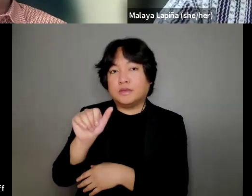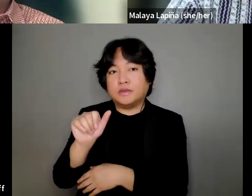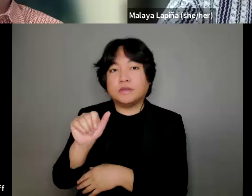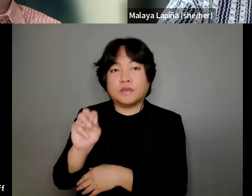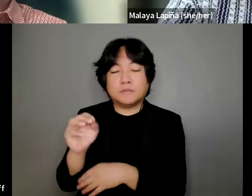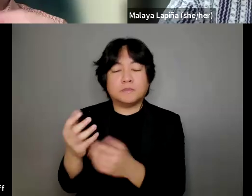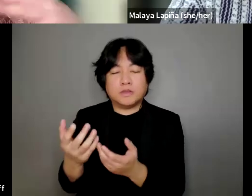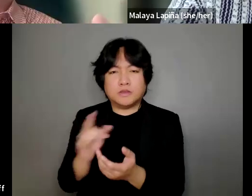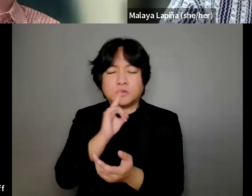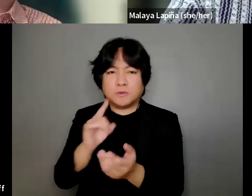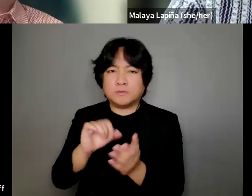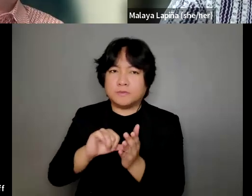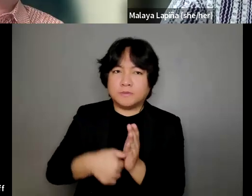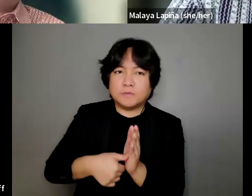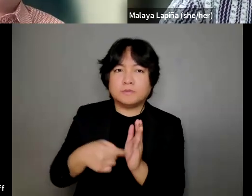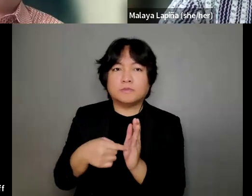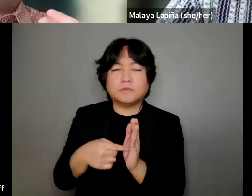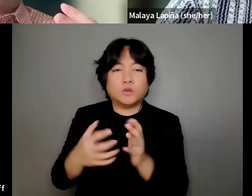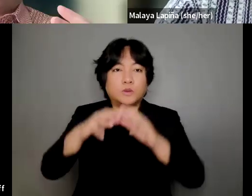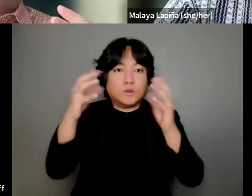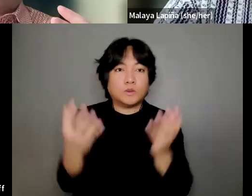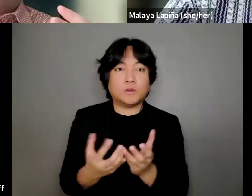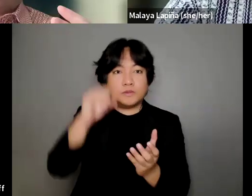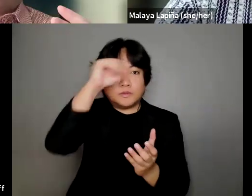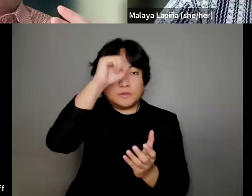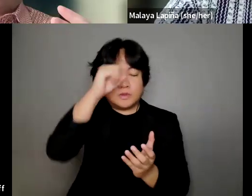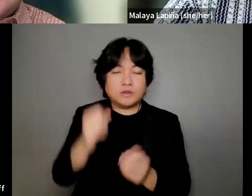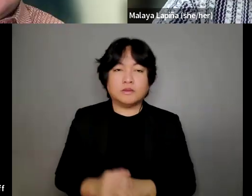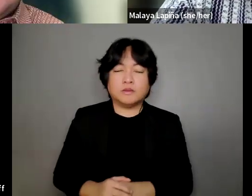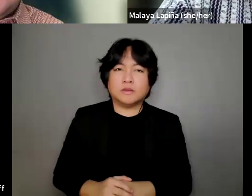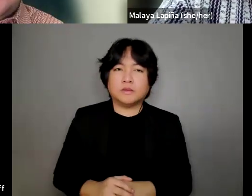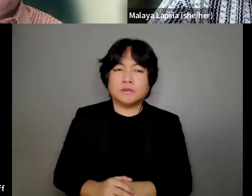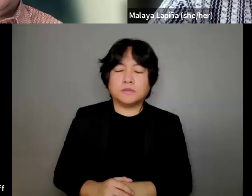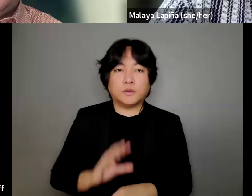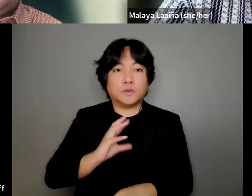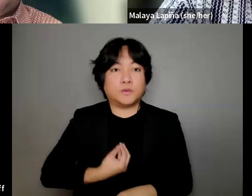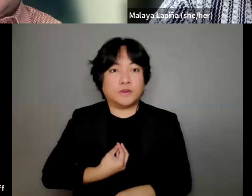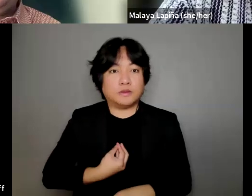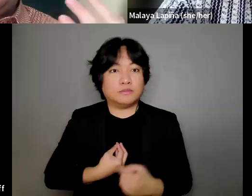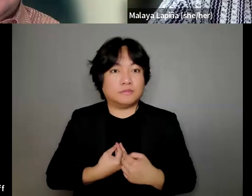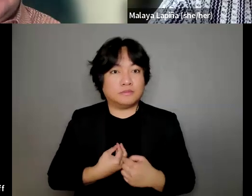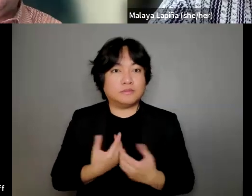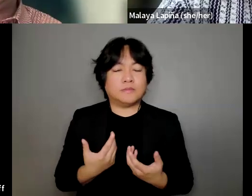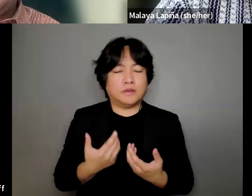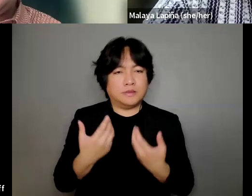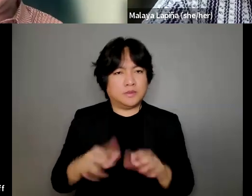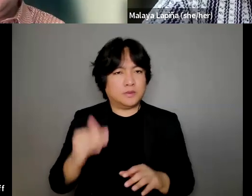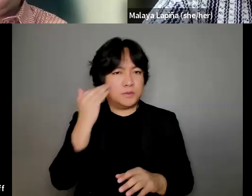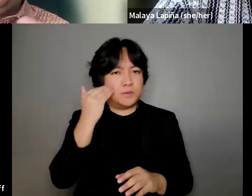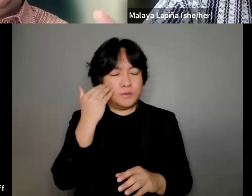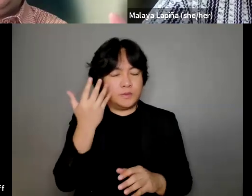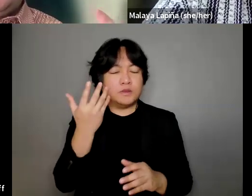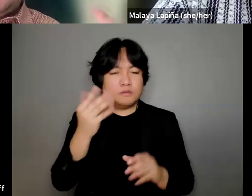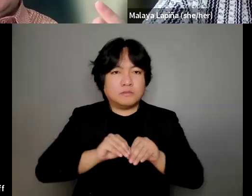No? I think in global scholarship, trans has been recognized not just as an important identity or